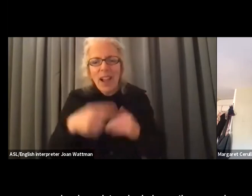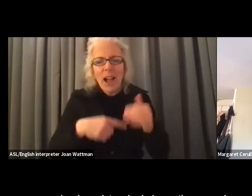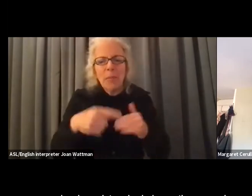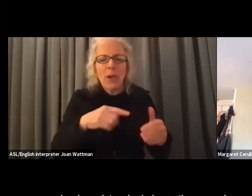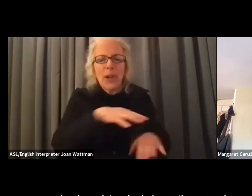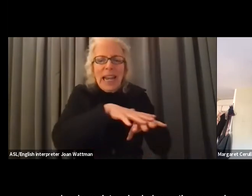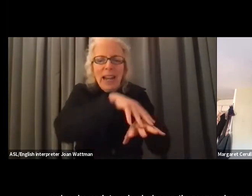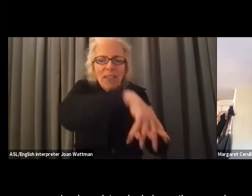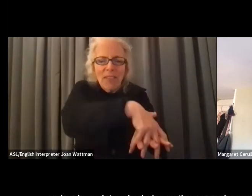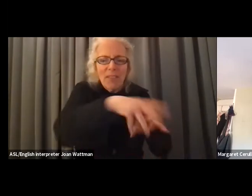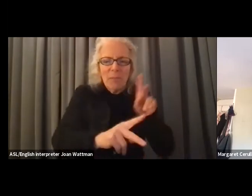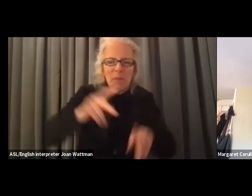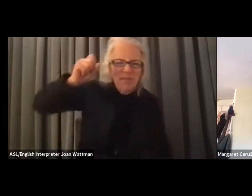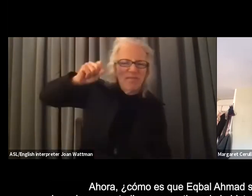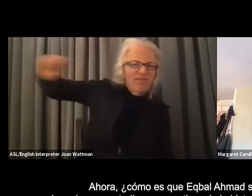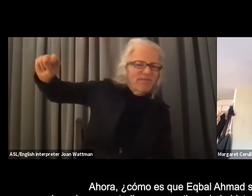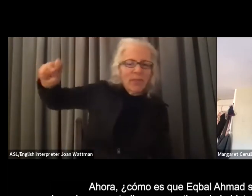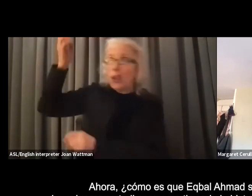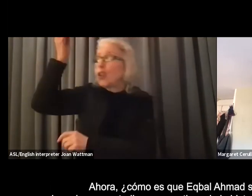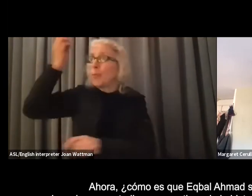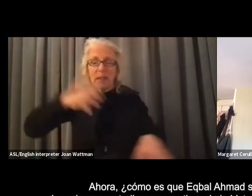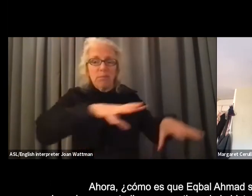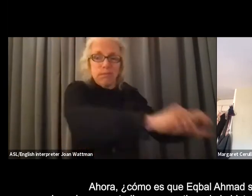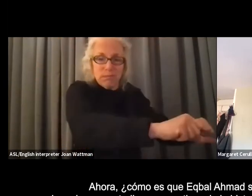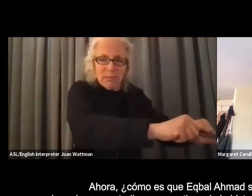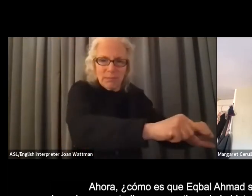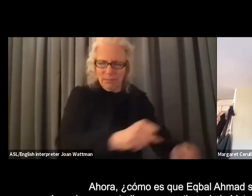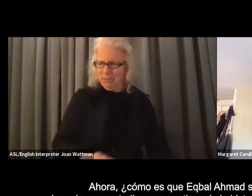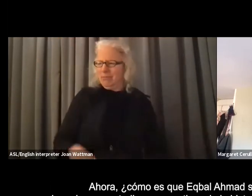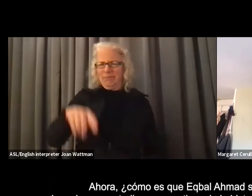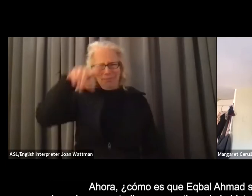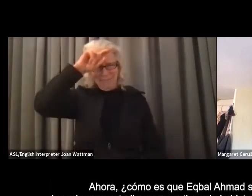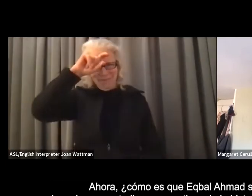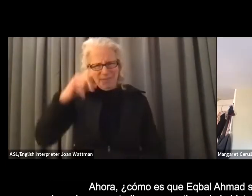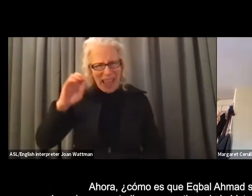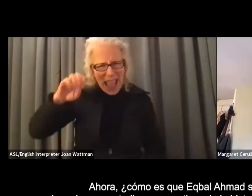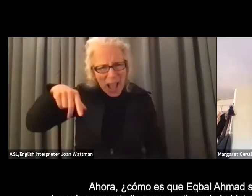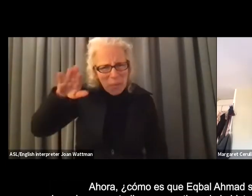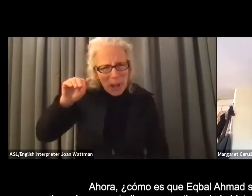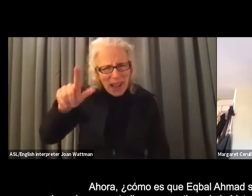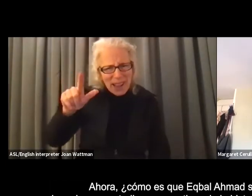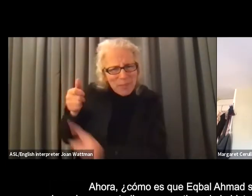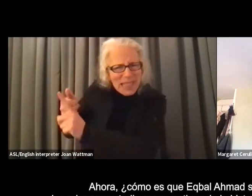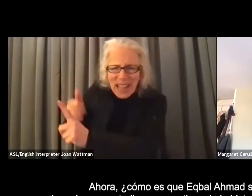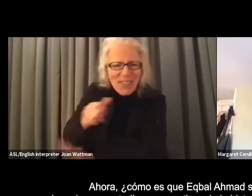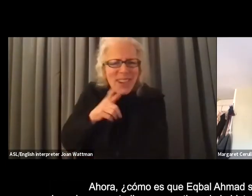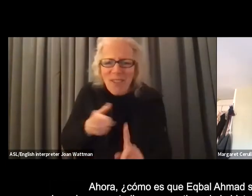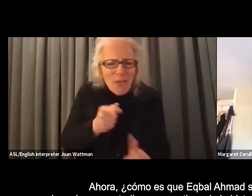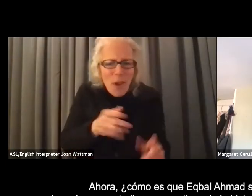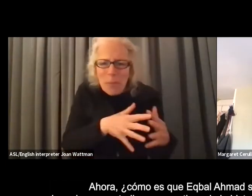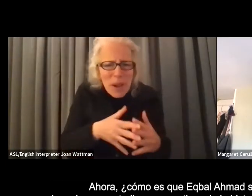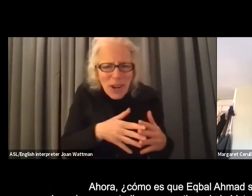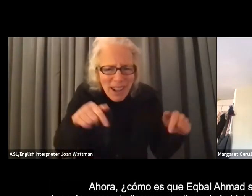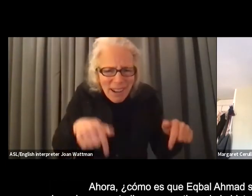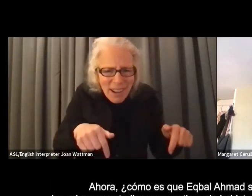settler colonialism. Now, how is it that Eqbal Ahmad became one of the first non-Native scholars of